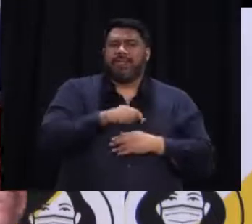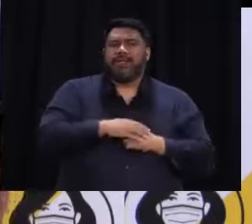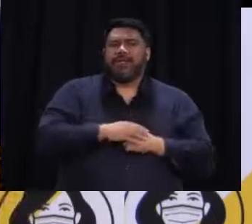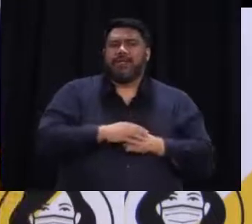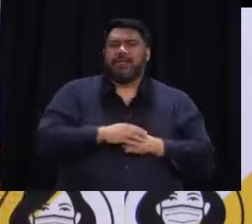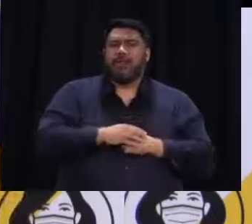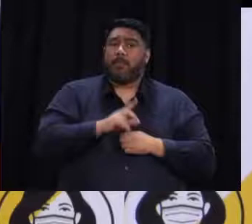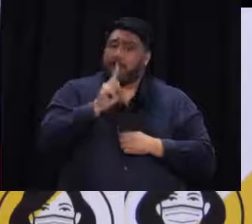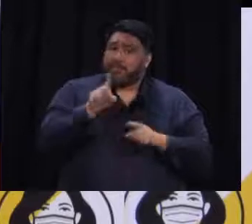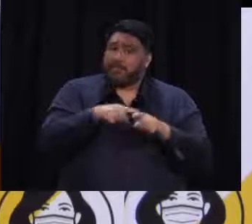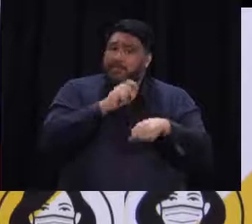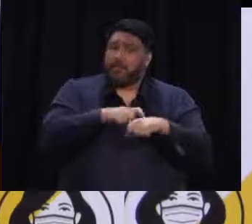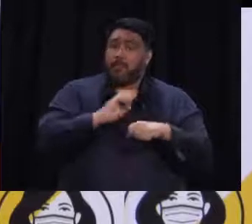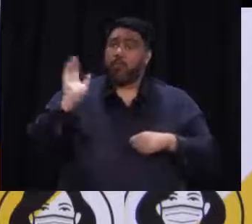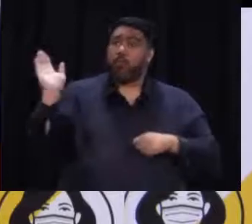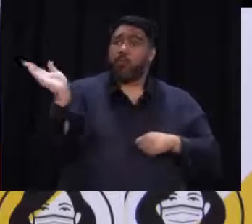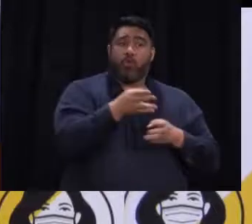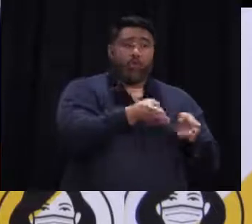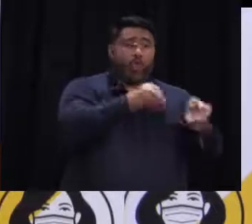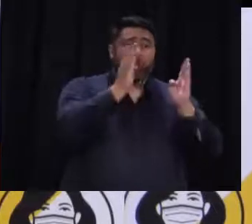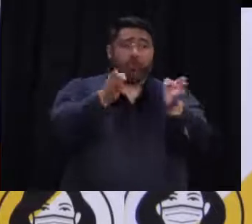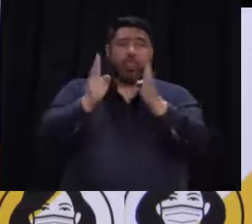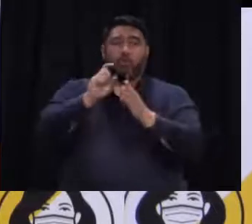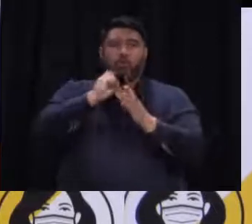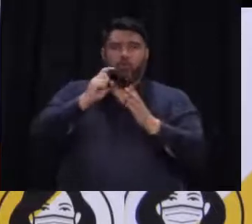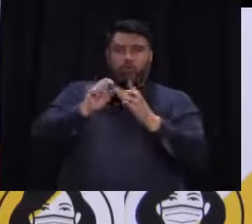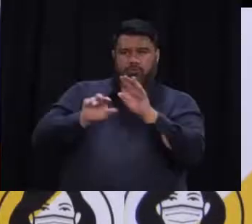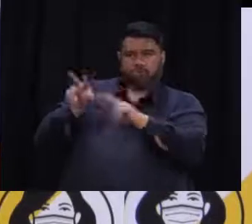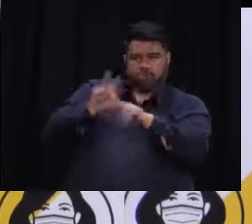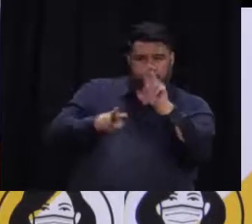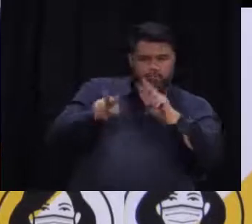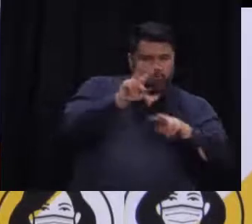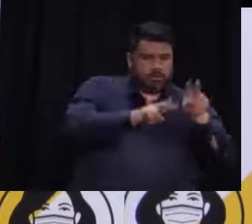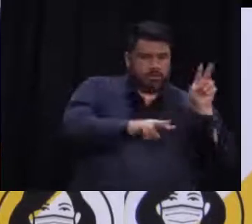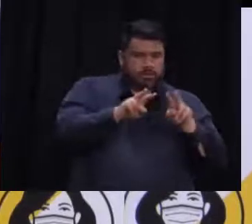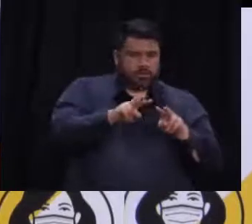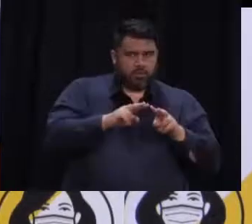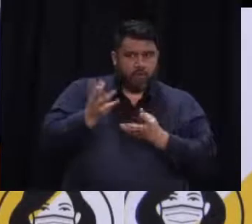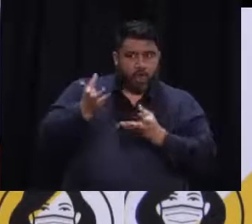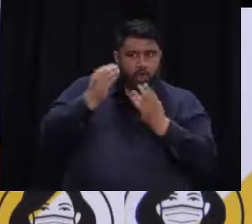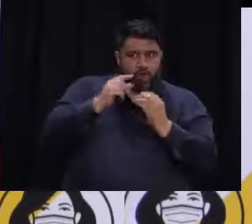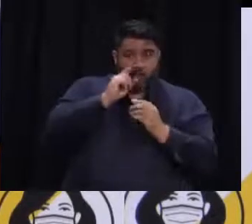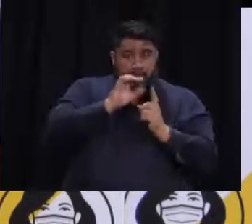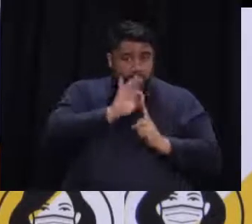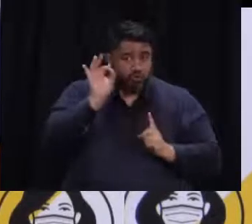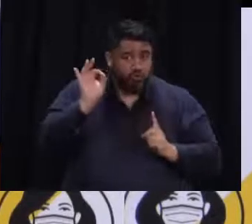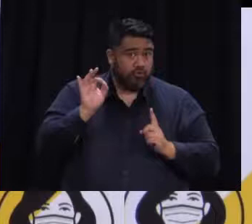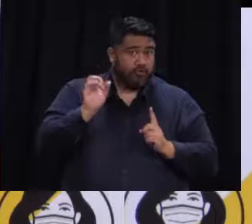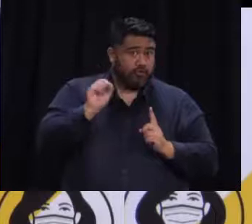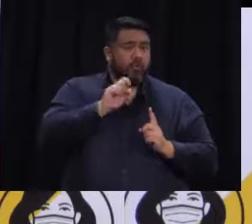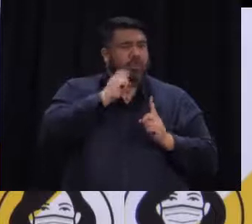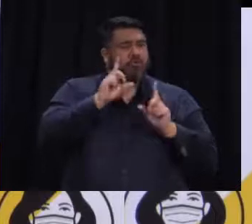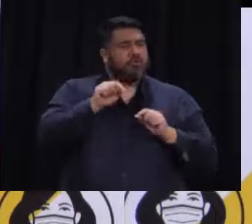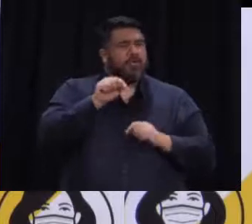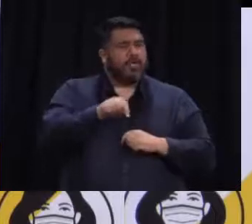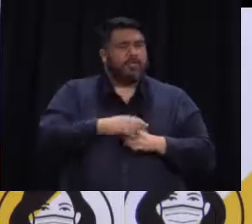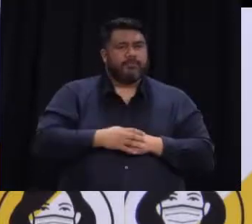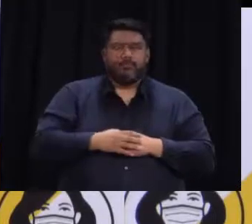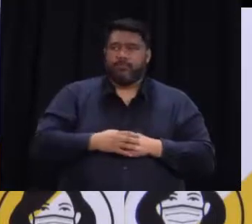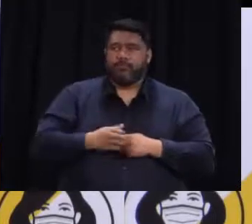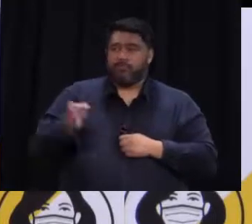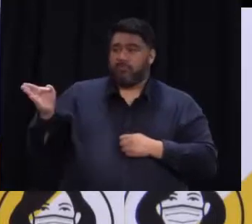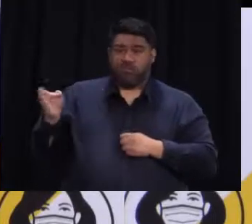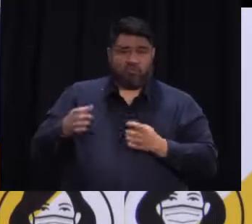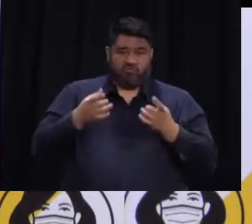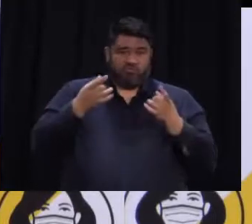and looking and making sure what can we learn from this particular incident, and is there anything we can do to strengthen the security even further. And we've done that all the way